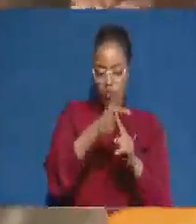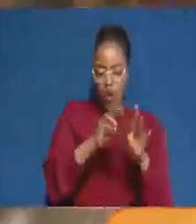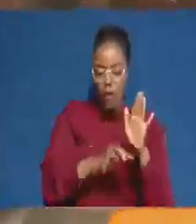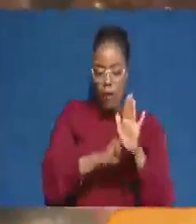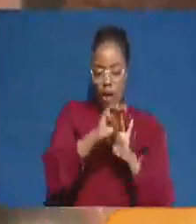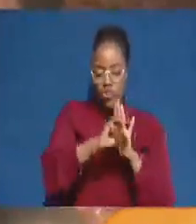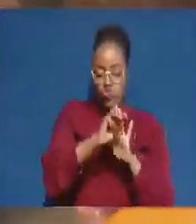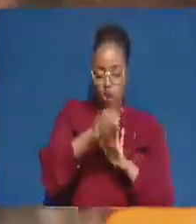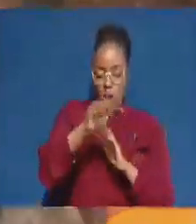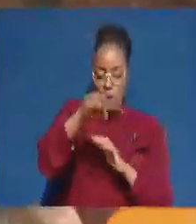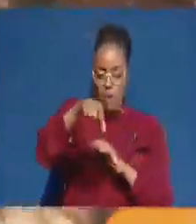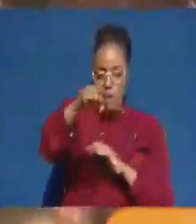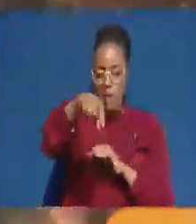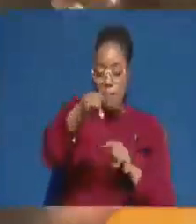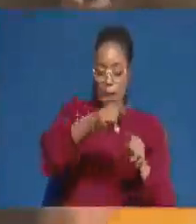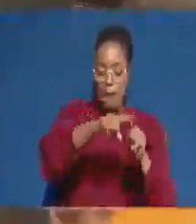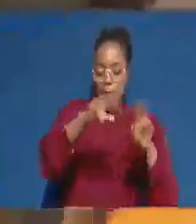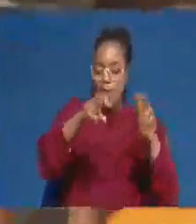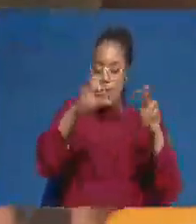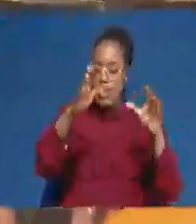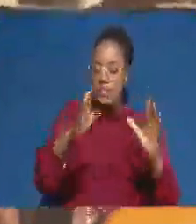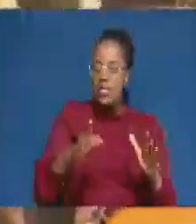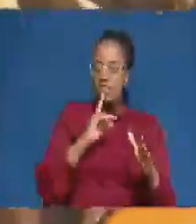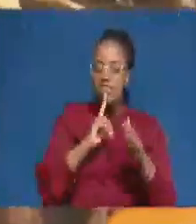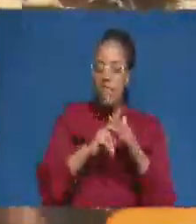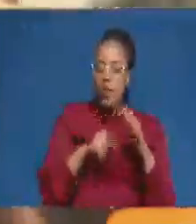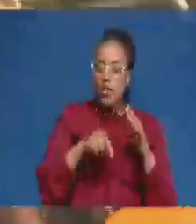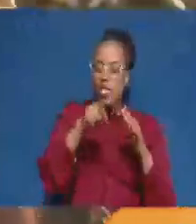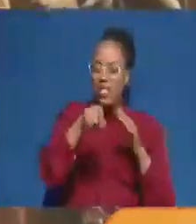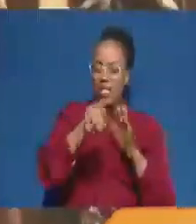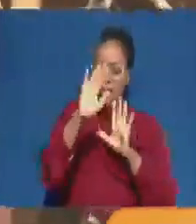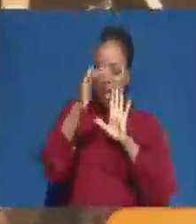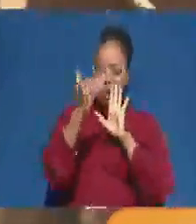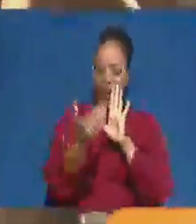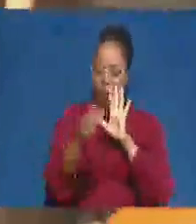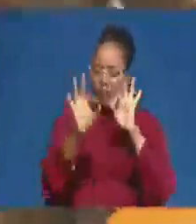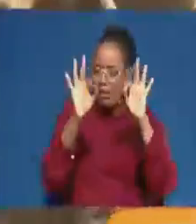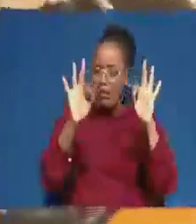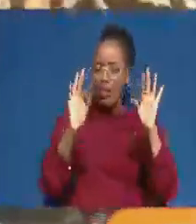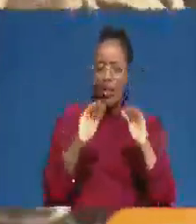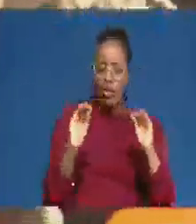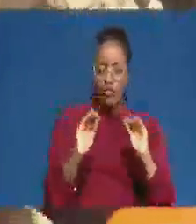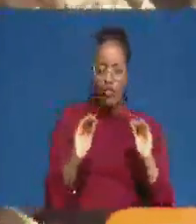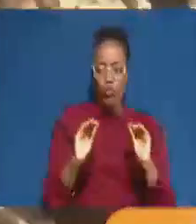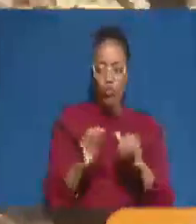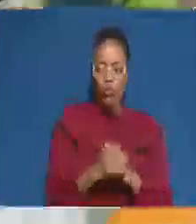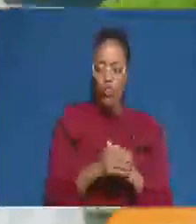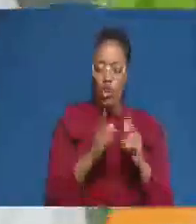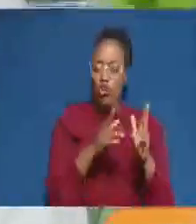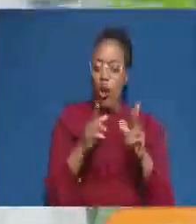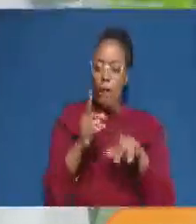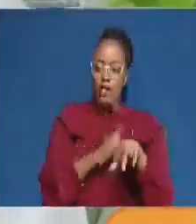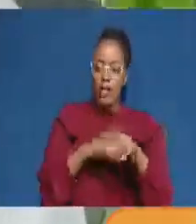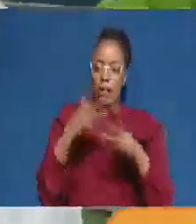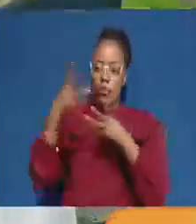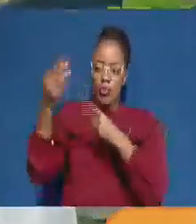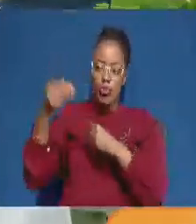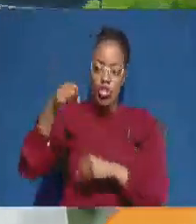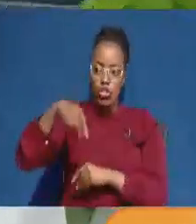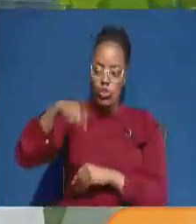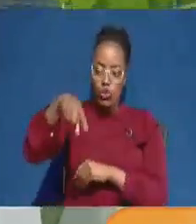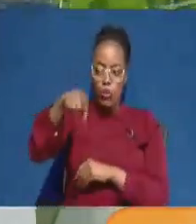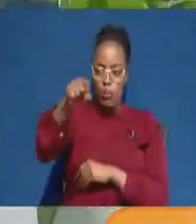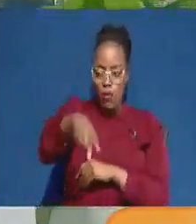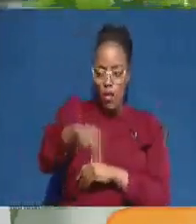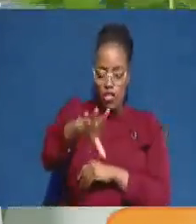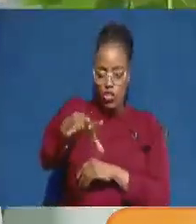plants. But researchers say this conventional approach is inefficient. So normally when you're going to plant,